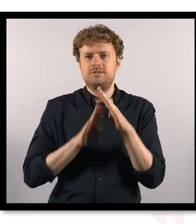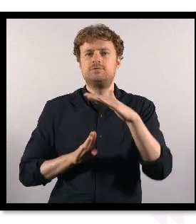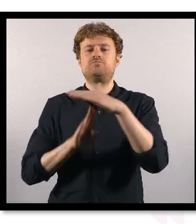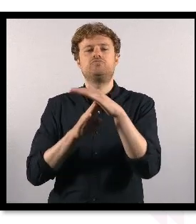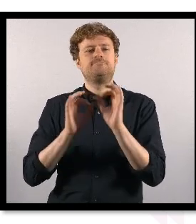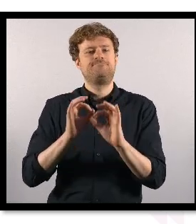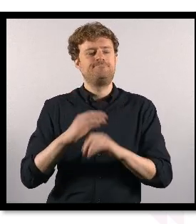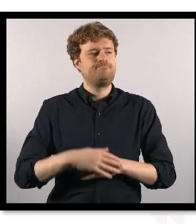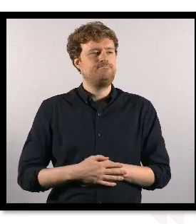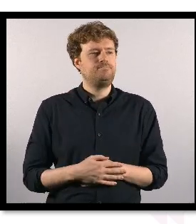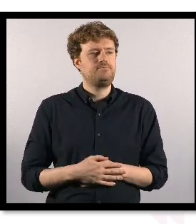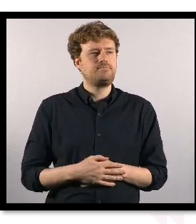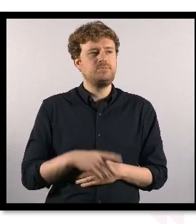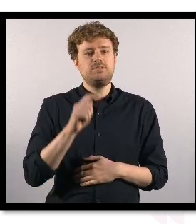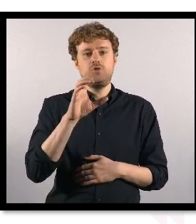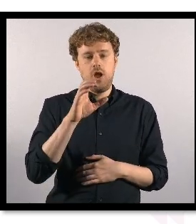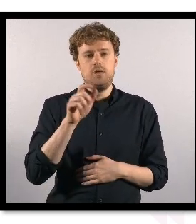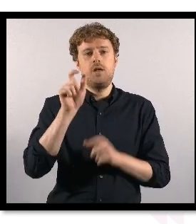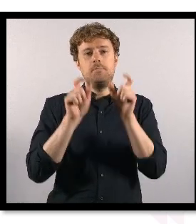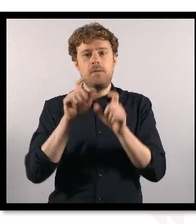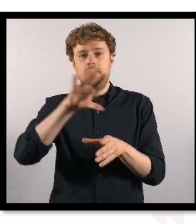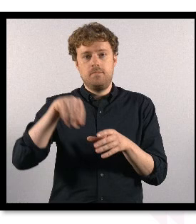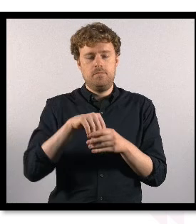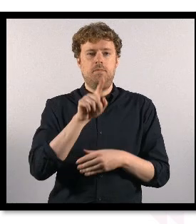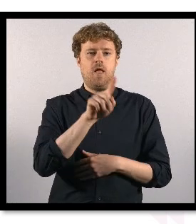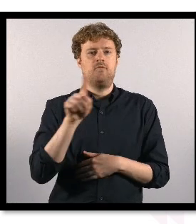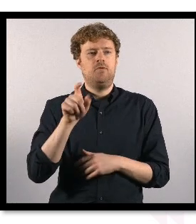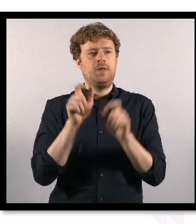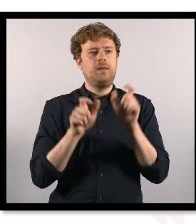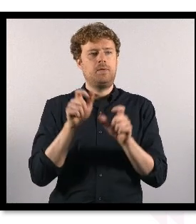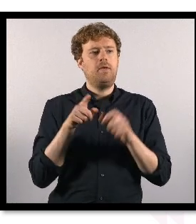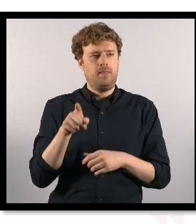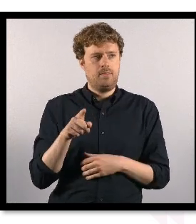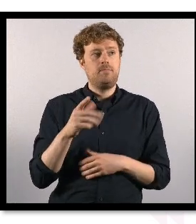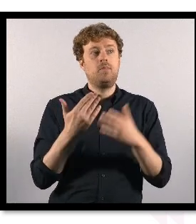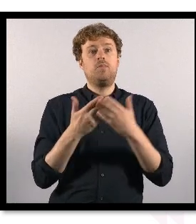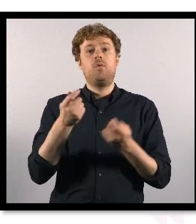TOC Shadow Program, and Ricardo and Kevin are joining us in that capacity.